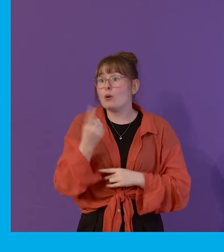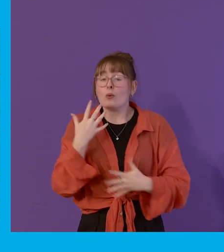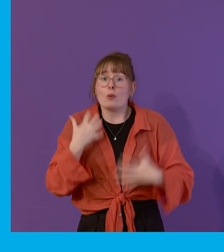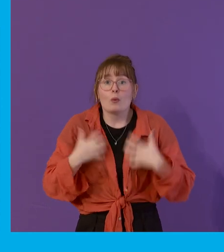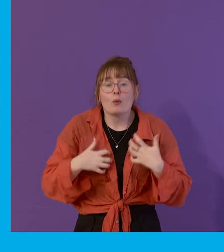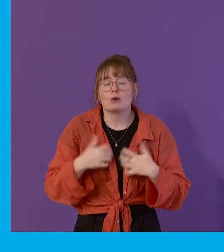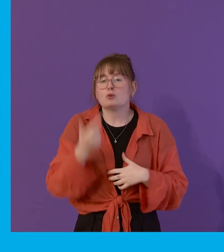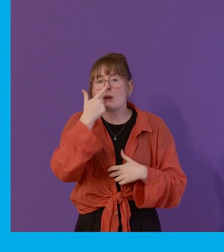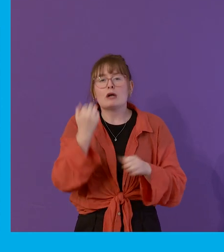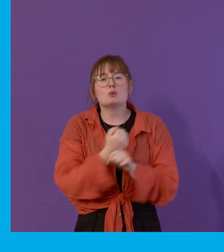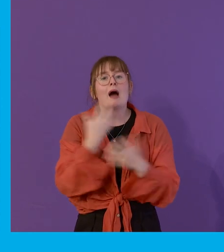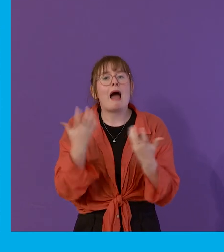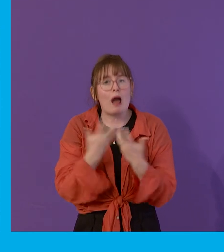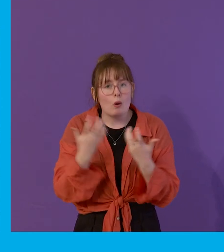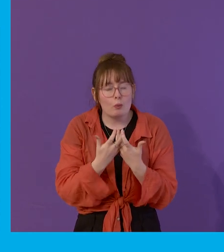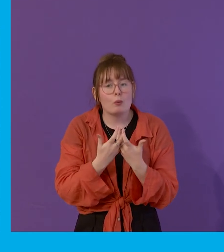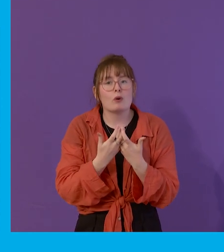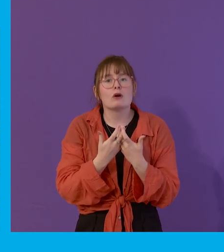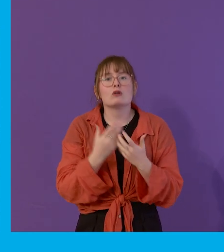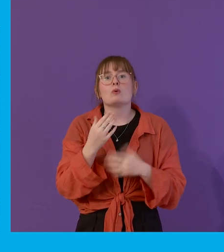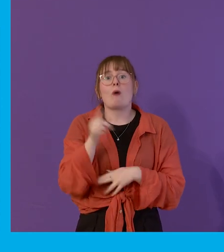out there, you can do so using